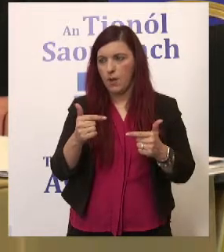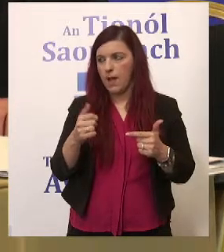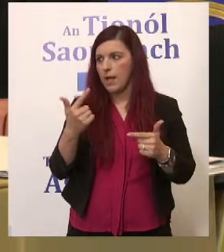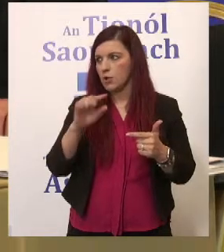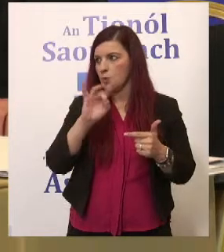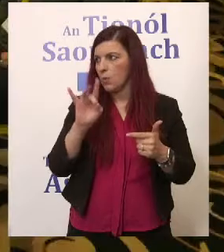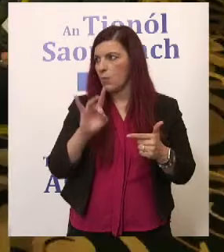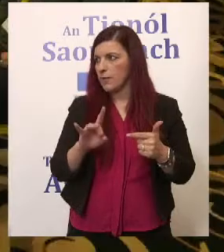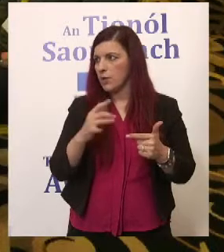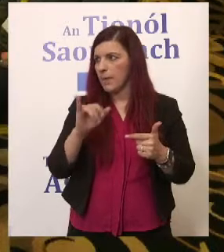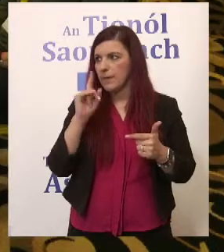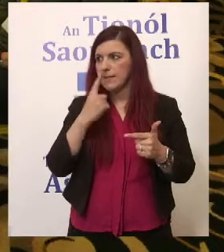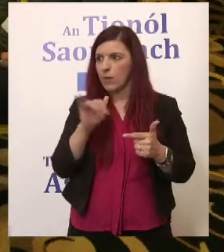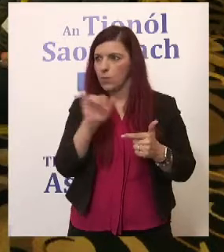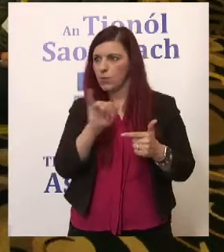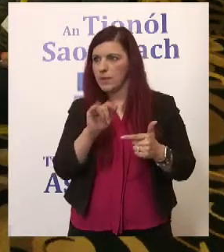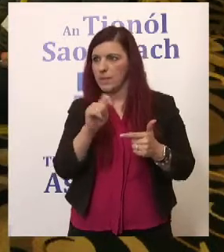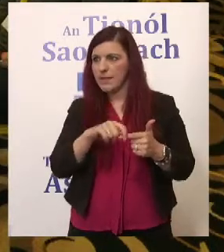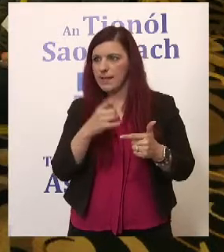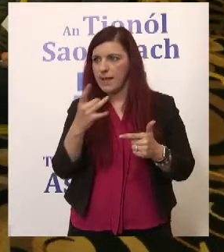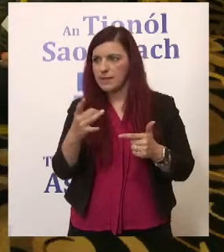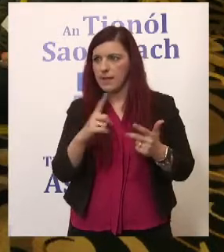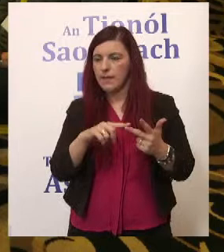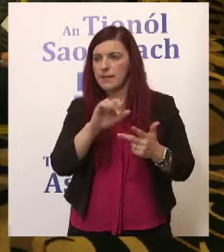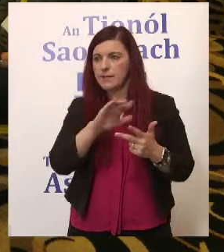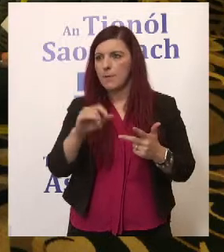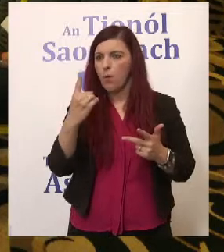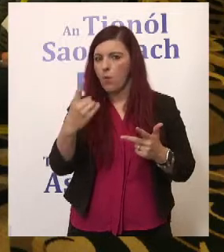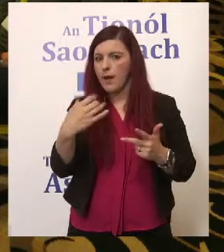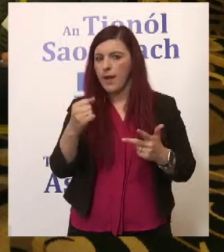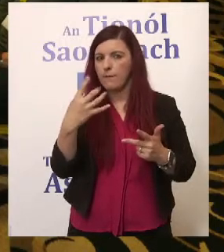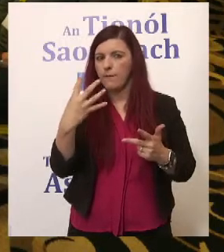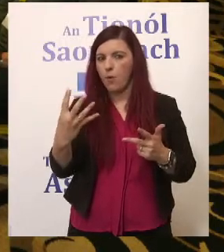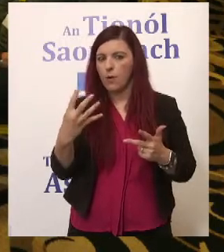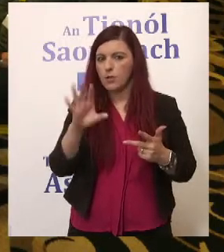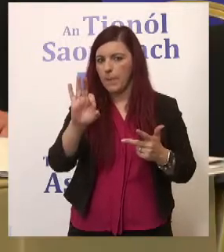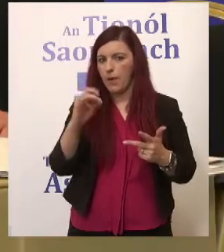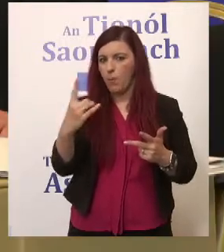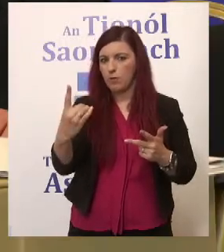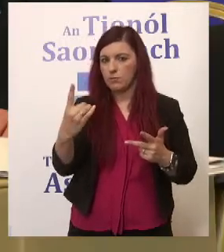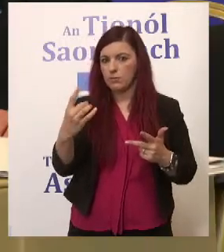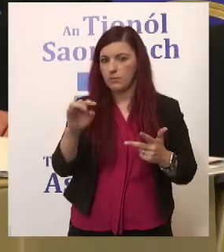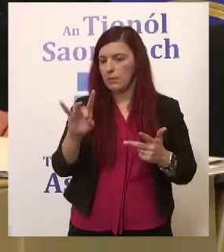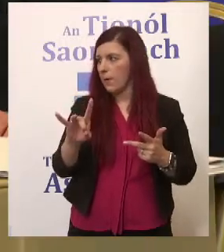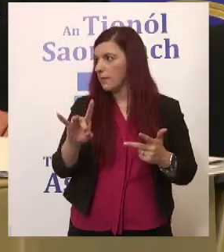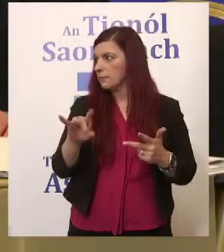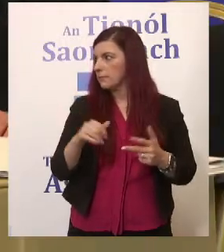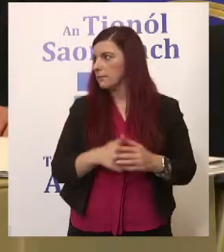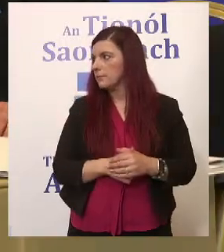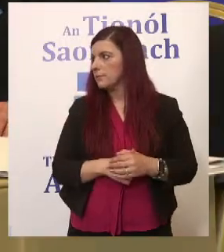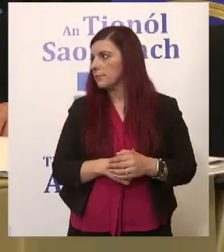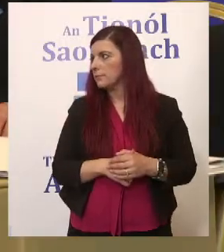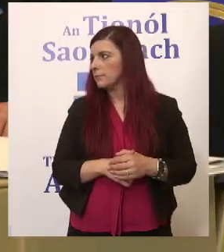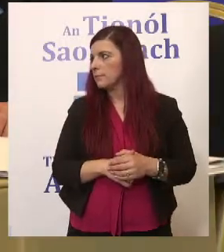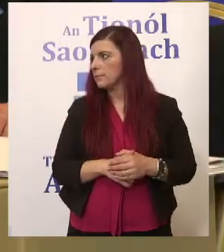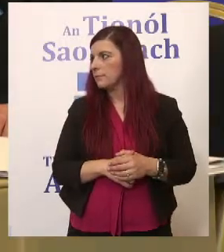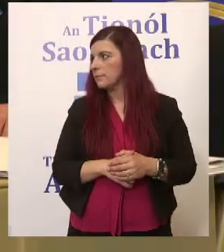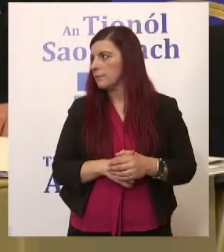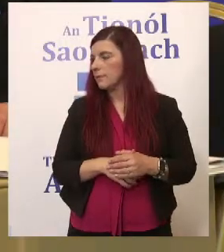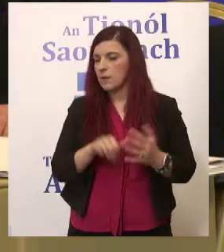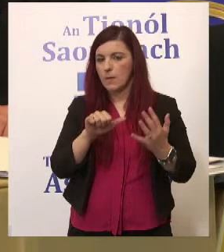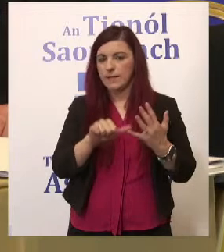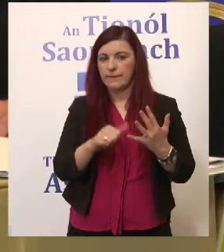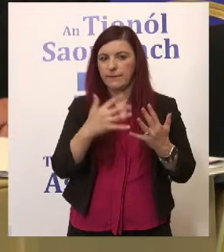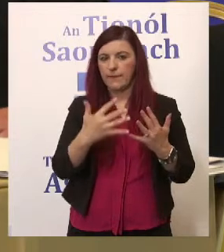and you might consider which is the best. And then table 1, you had 4. So please consider which is the best question to ask. So 6,